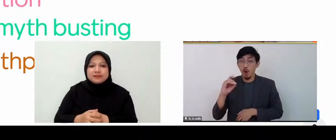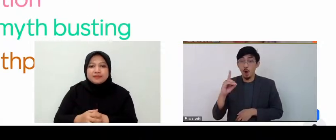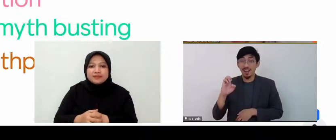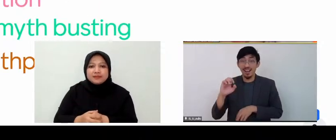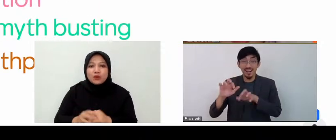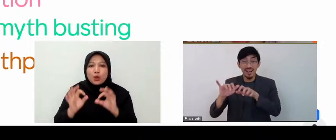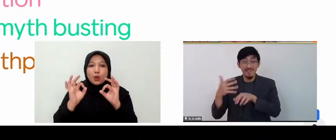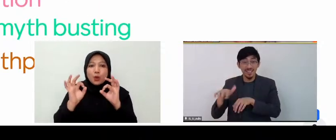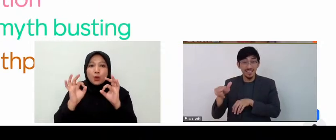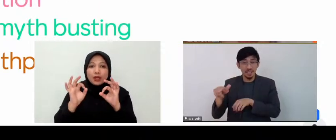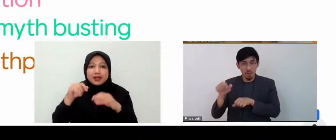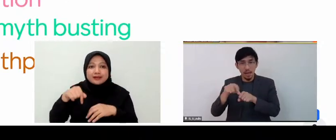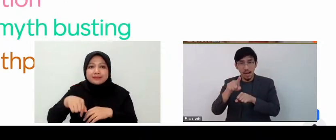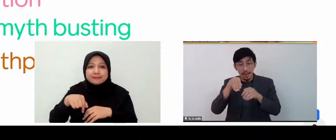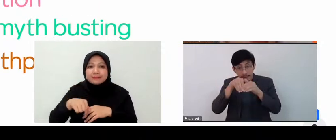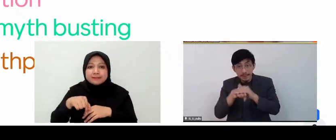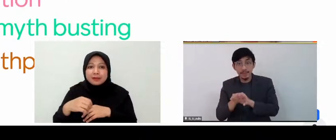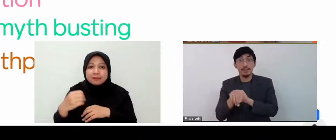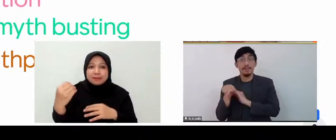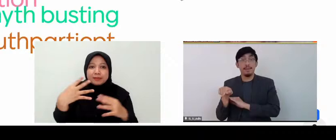some